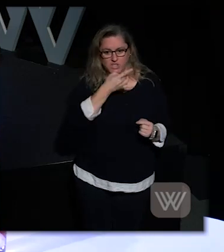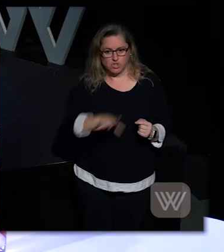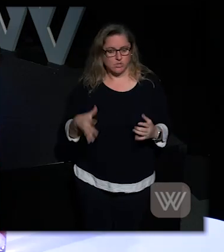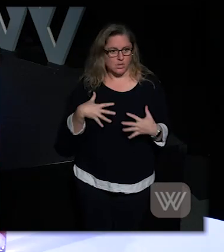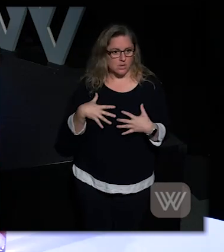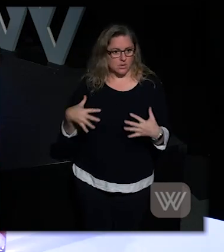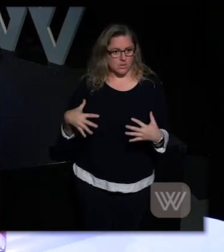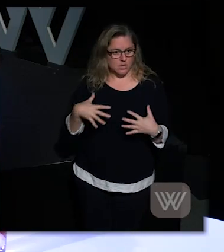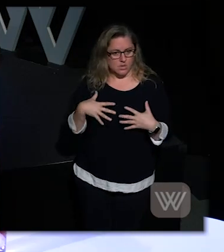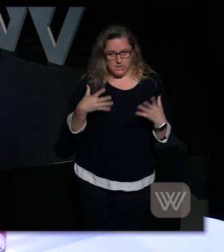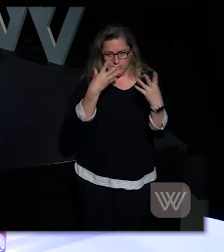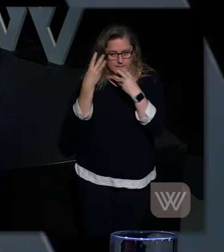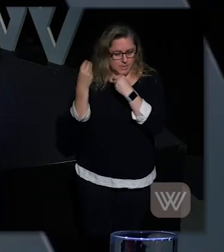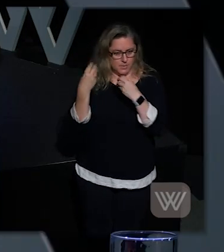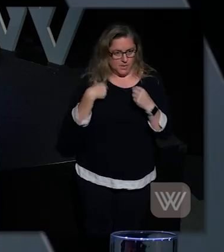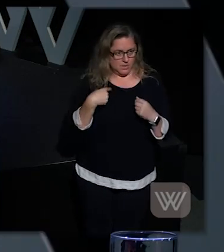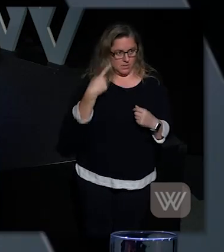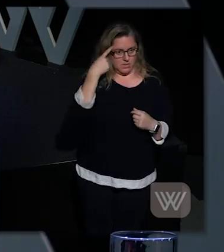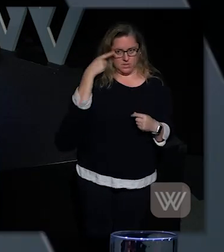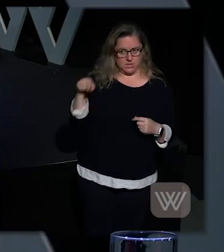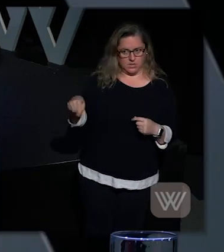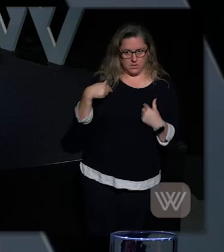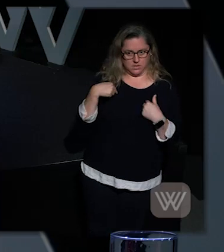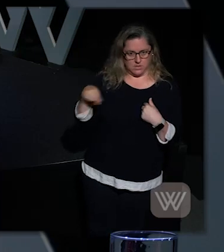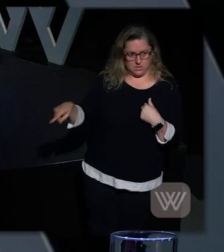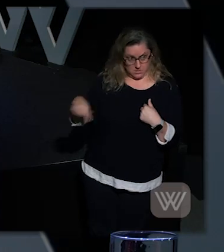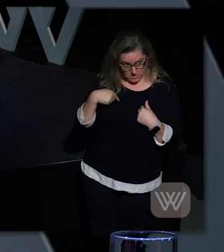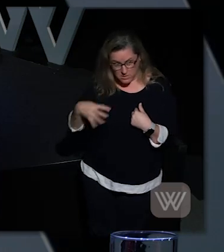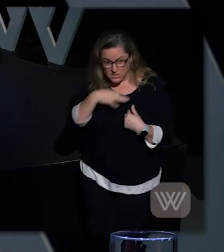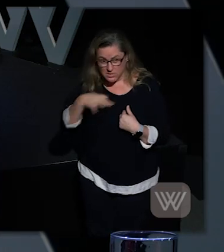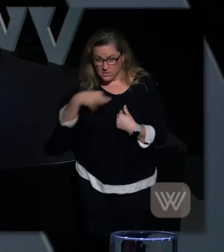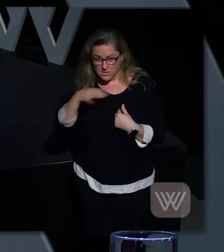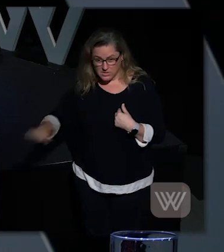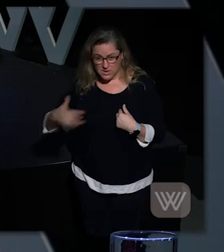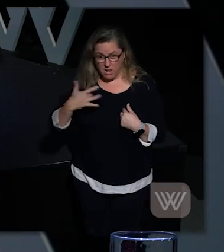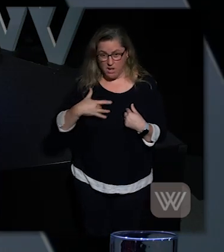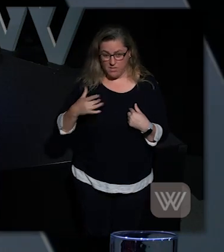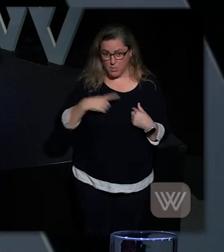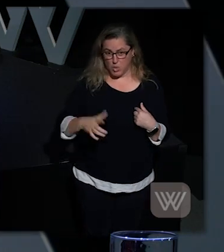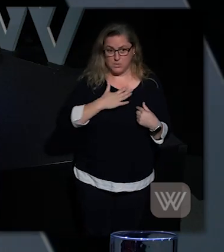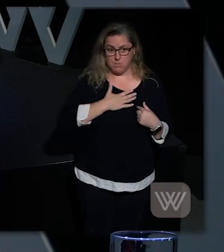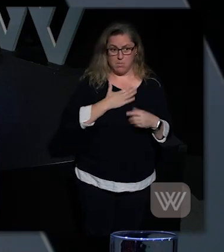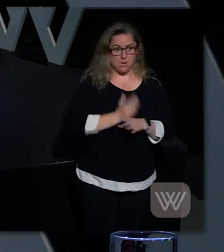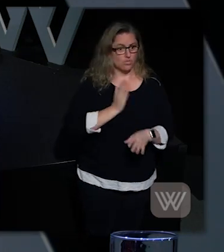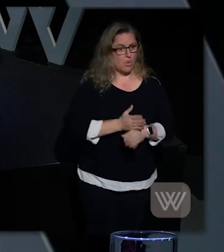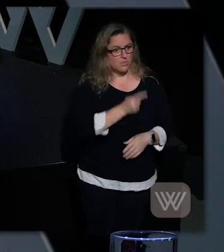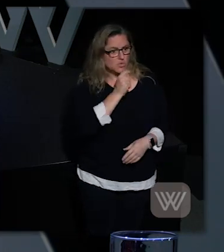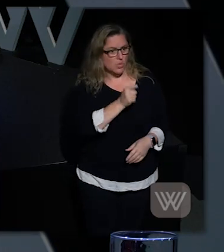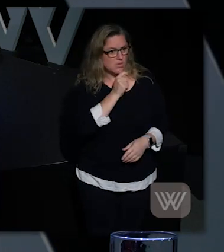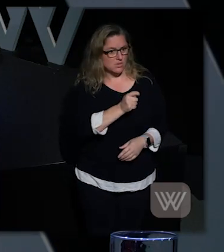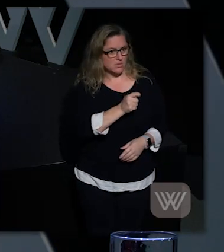room breathing asleep and just thinking, like, did I just put their lives in danger because of my job as a journalist?